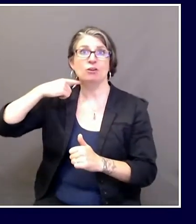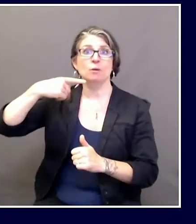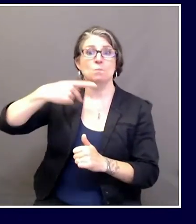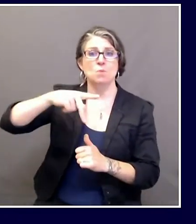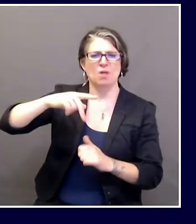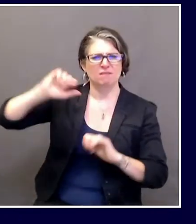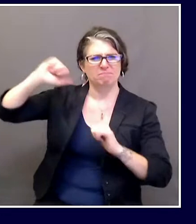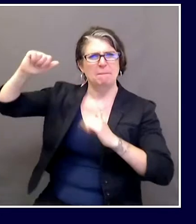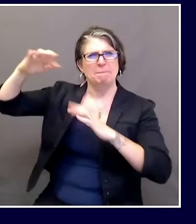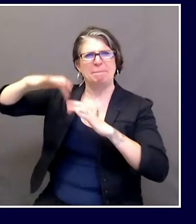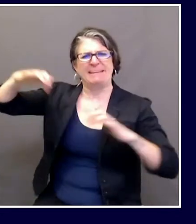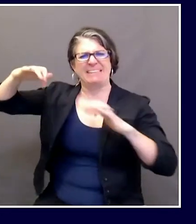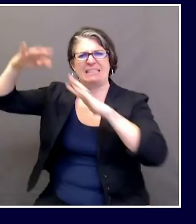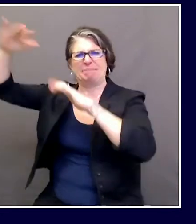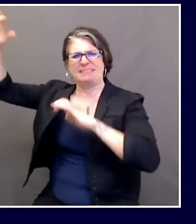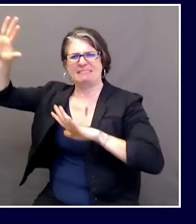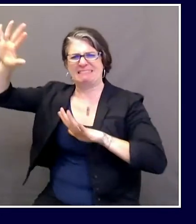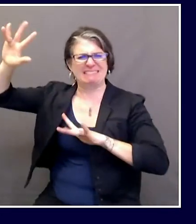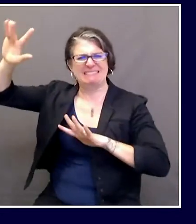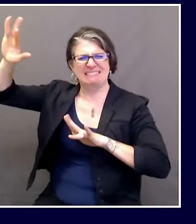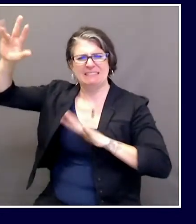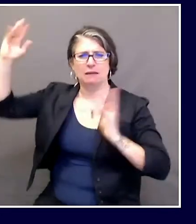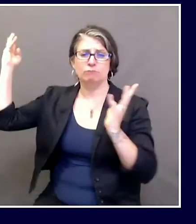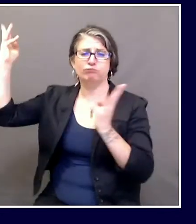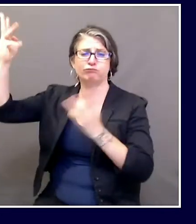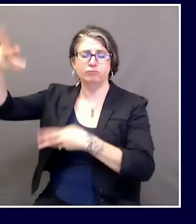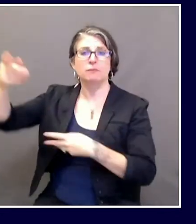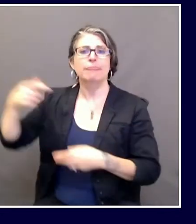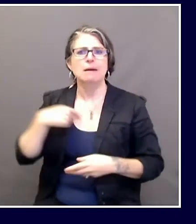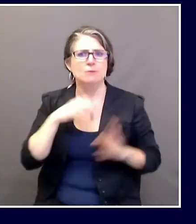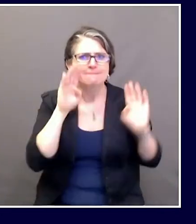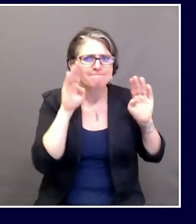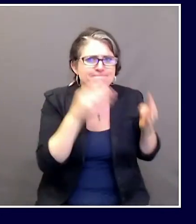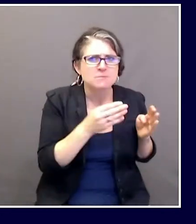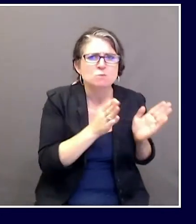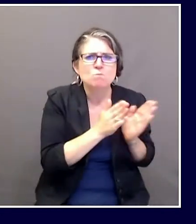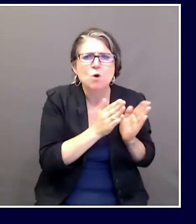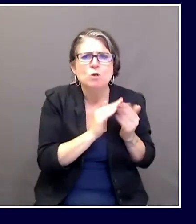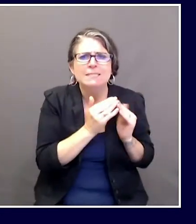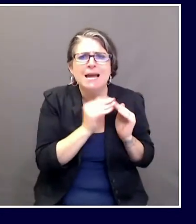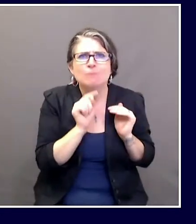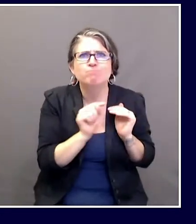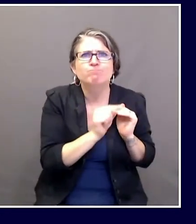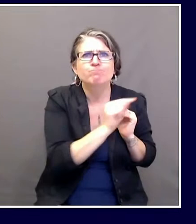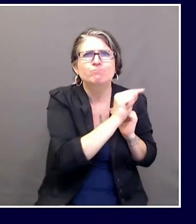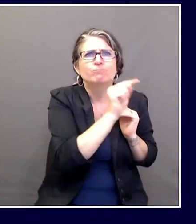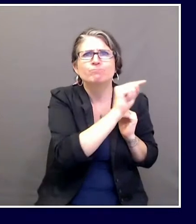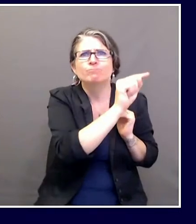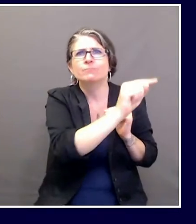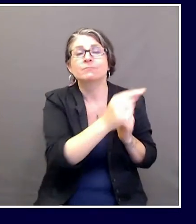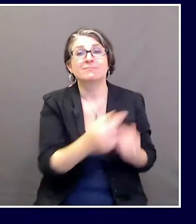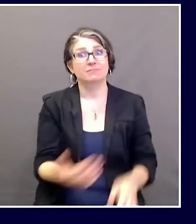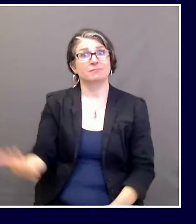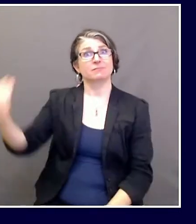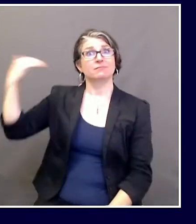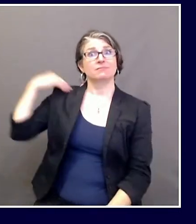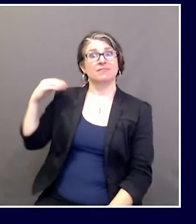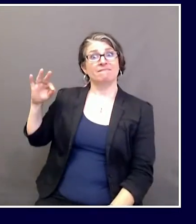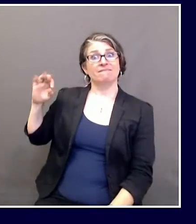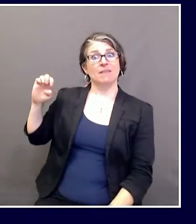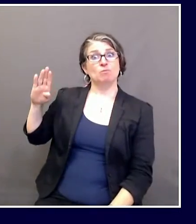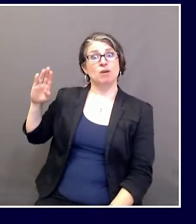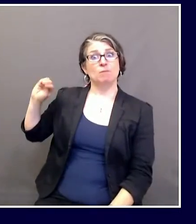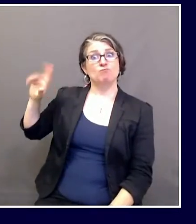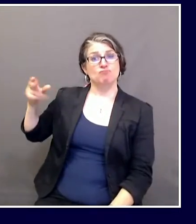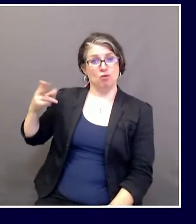pharmacy partnership first started, gosh, I think we're going back to February or March, we deliberately chose locations